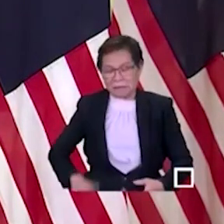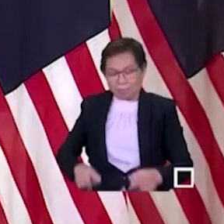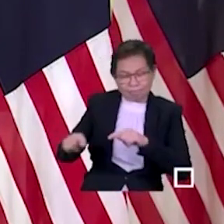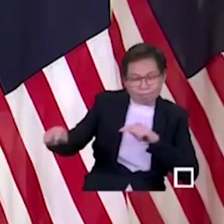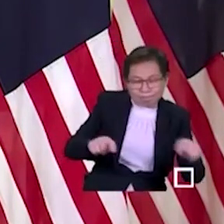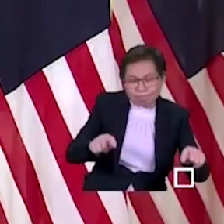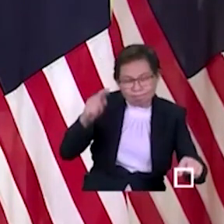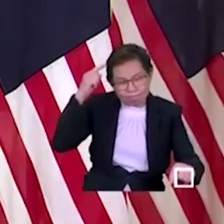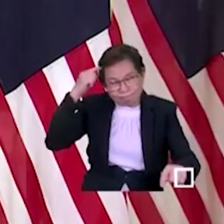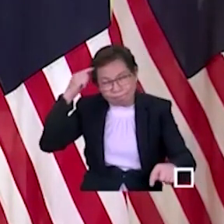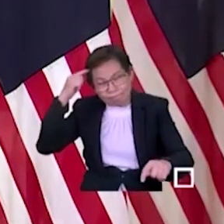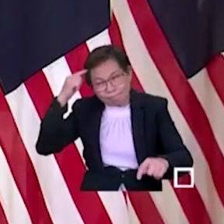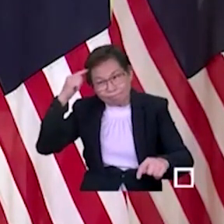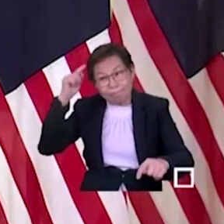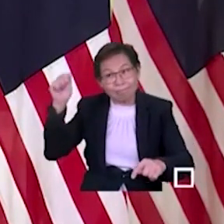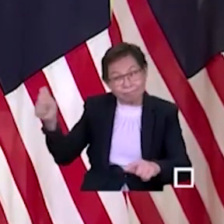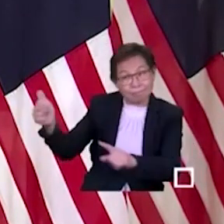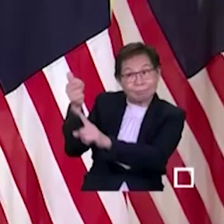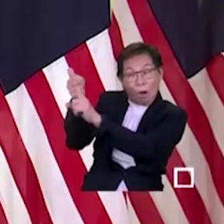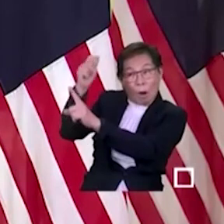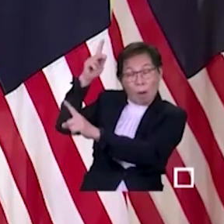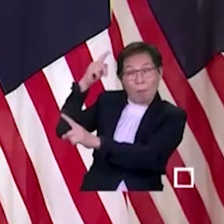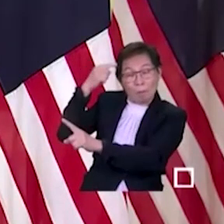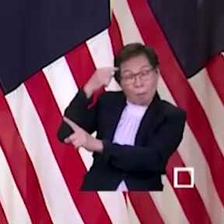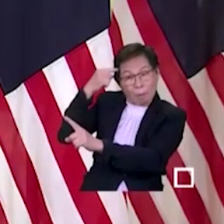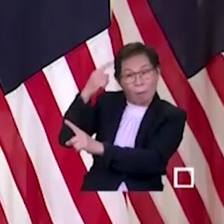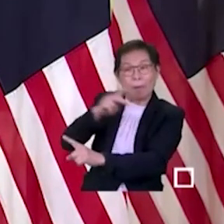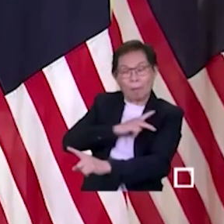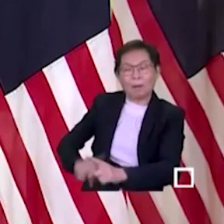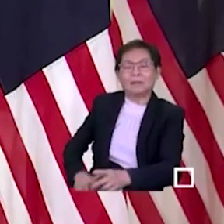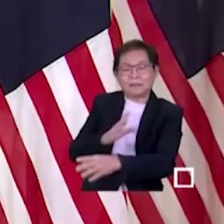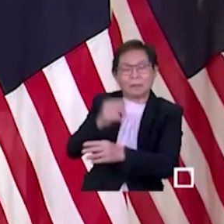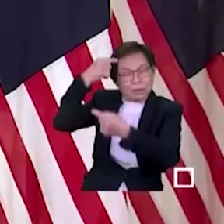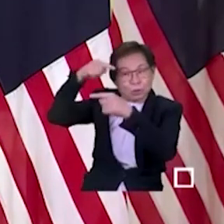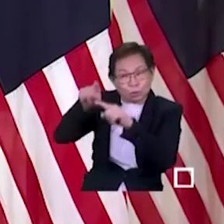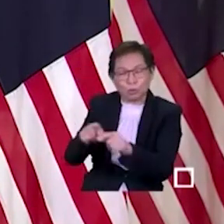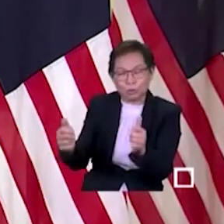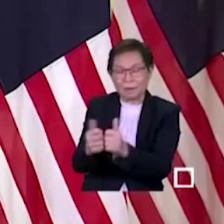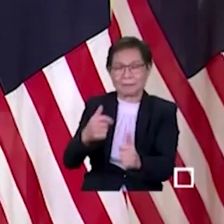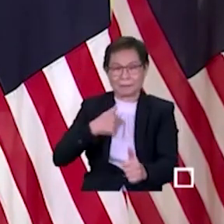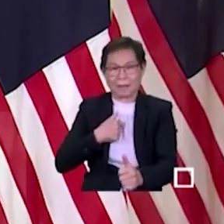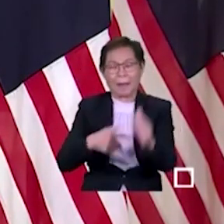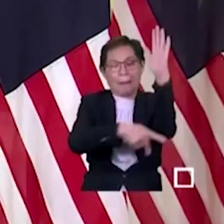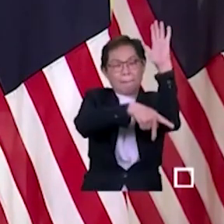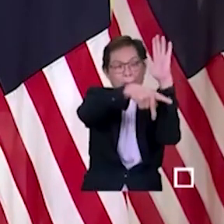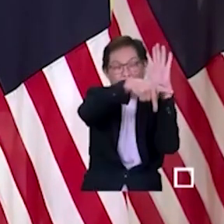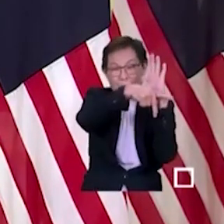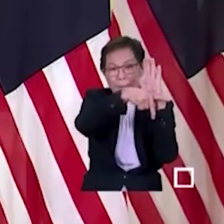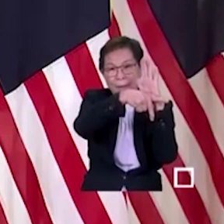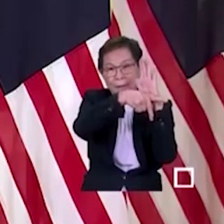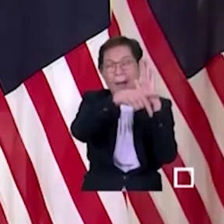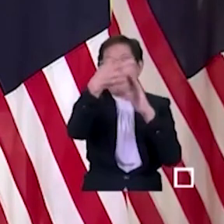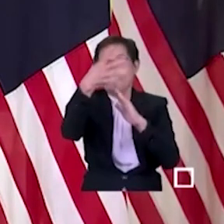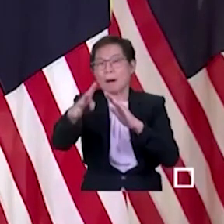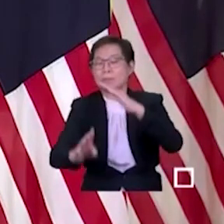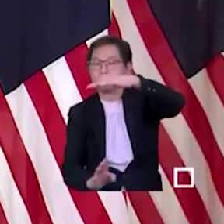In a televised speech, Ismail said the country's monarch had agreed to his request to dissolve the parliament on Monday, and an election date will